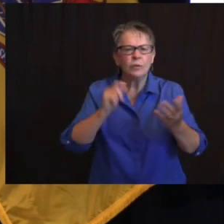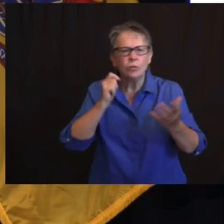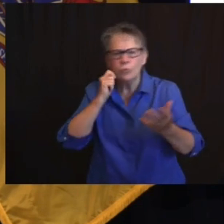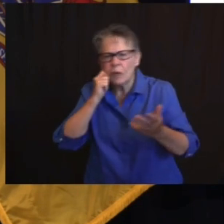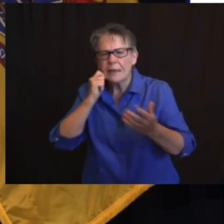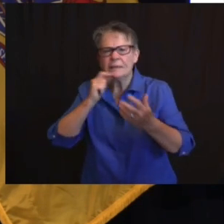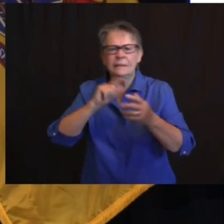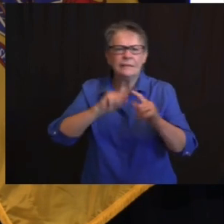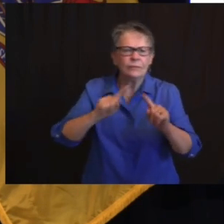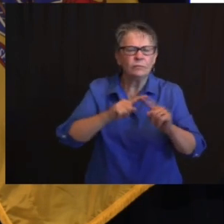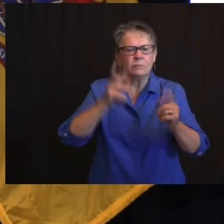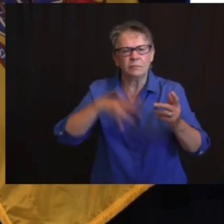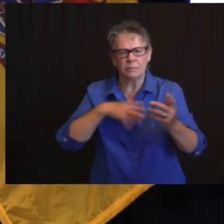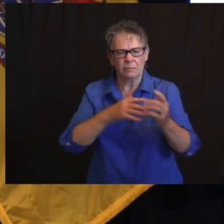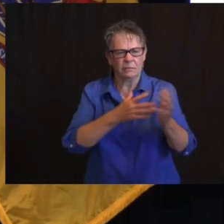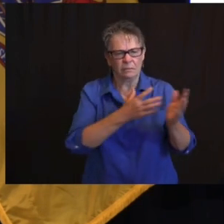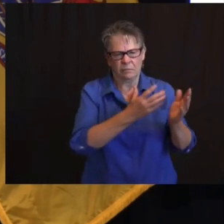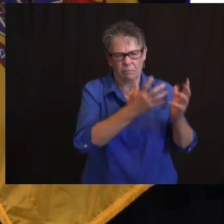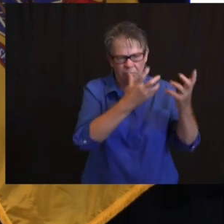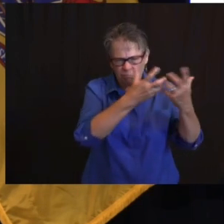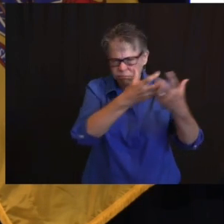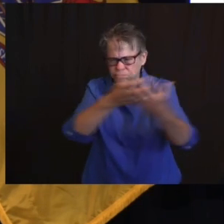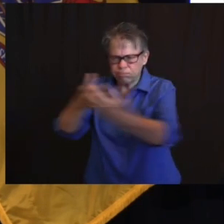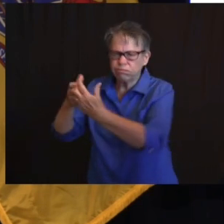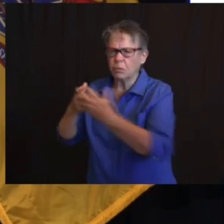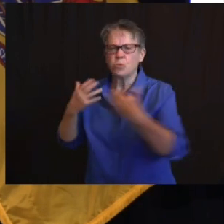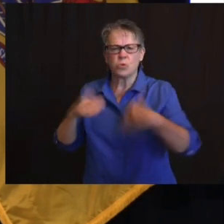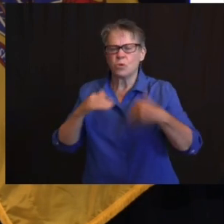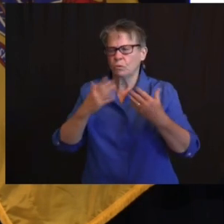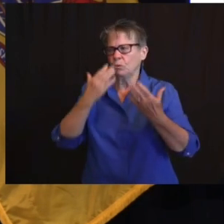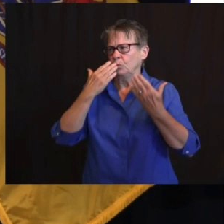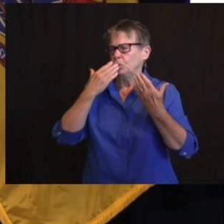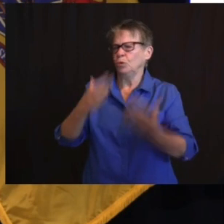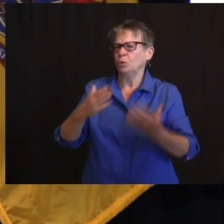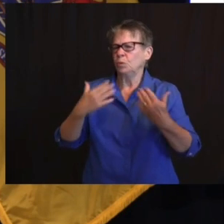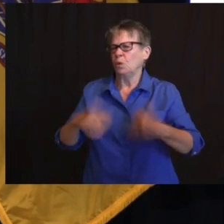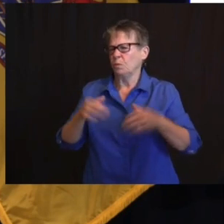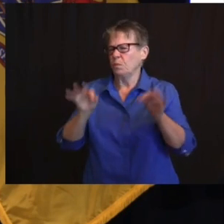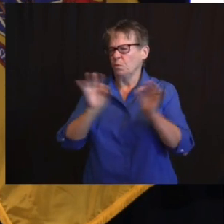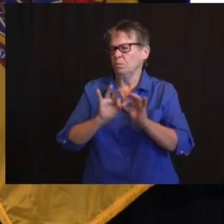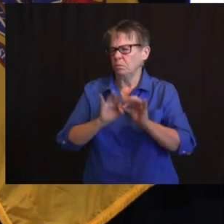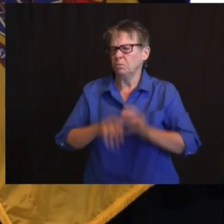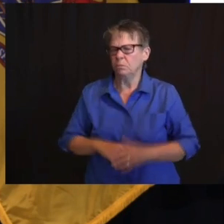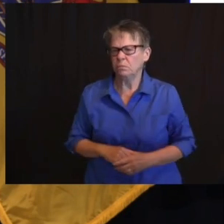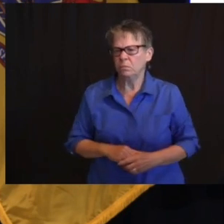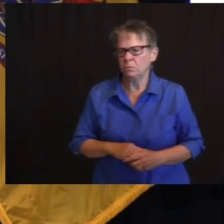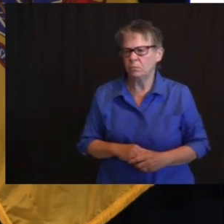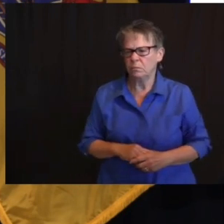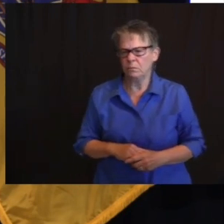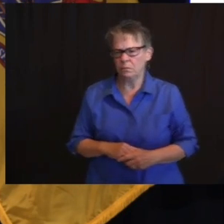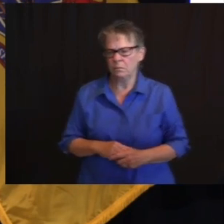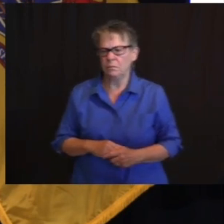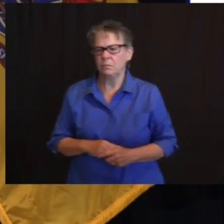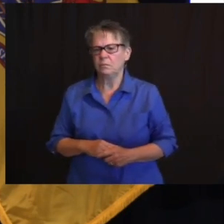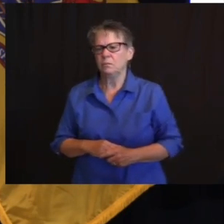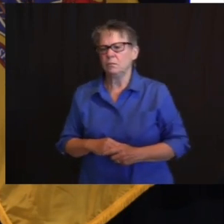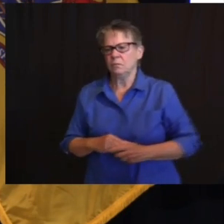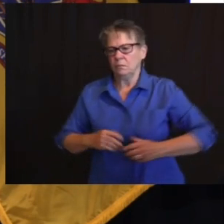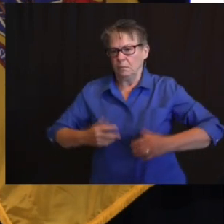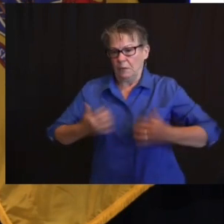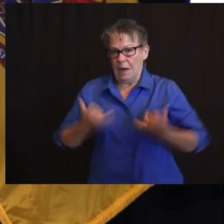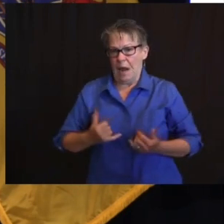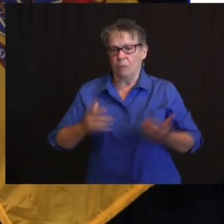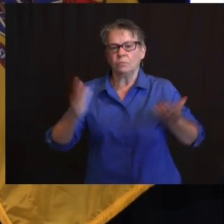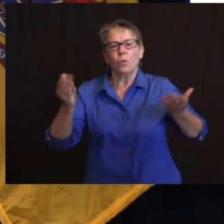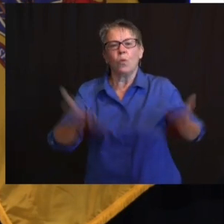state. So thank you for your leadership. And with that, please help me welcome one of this great corps, again, working